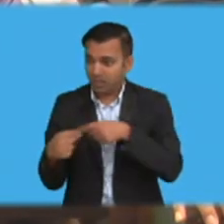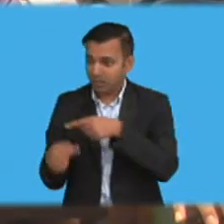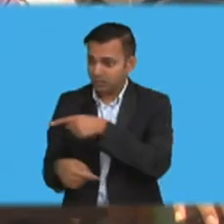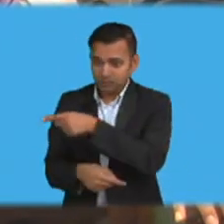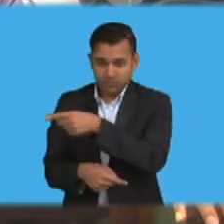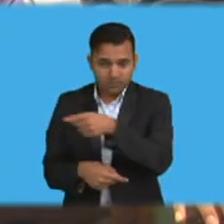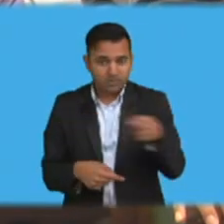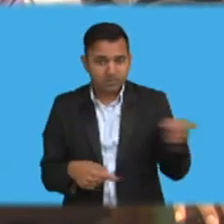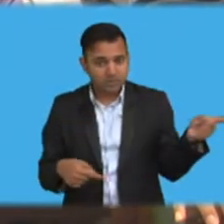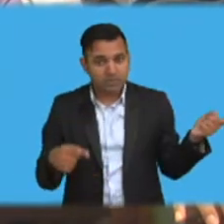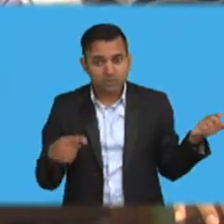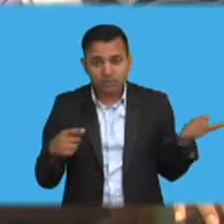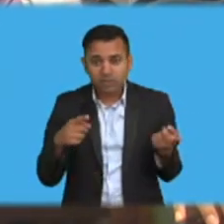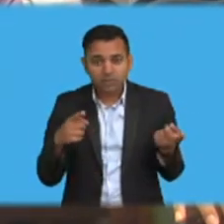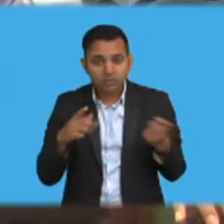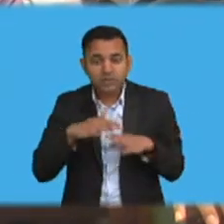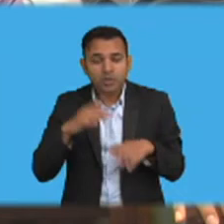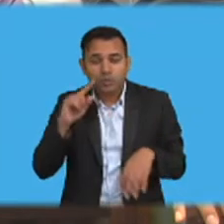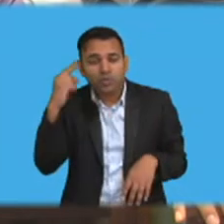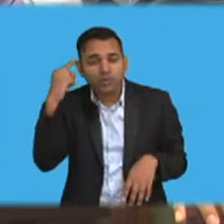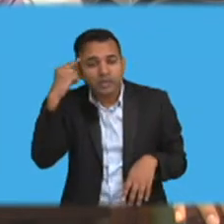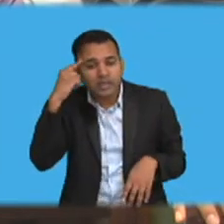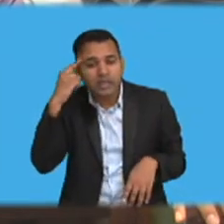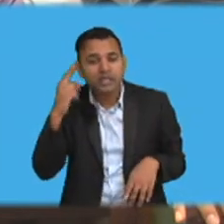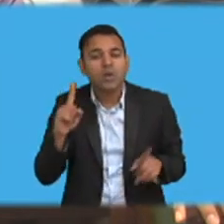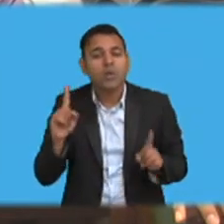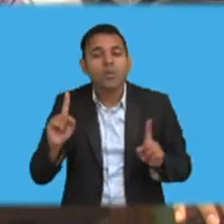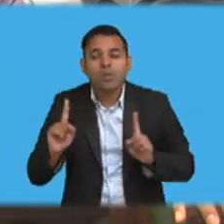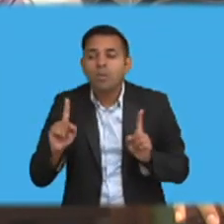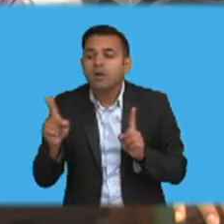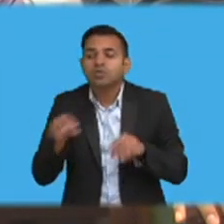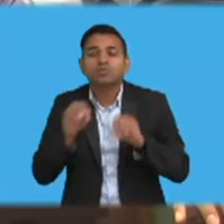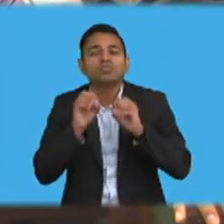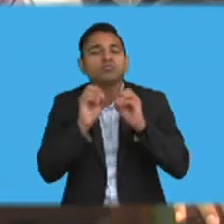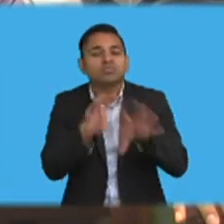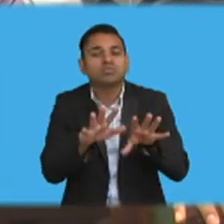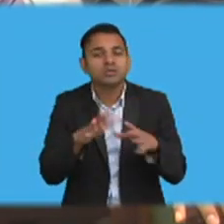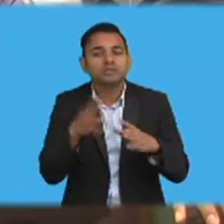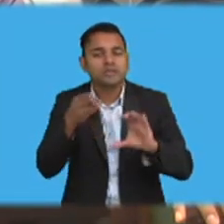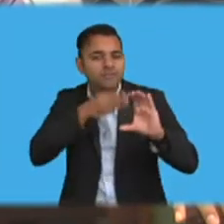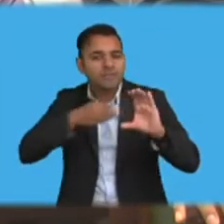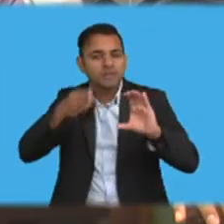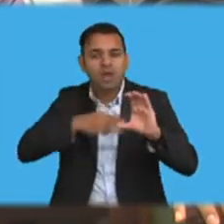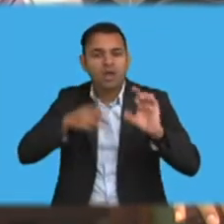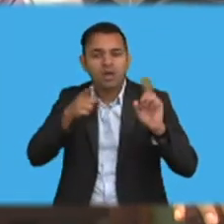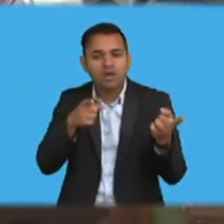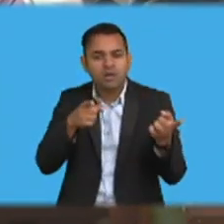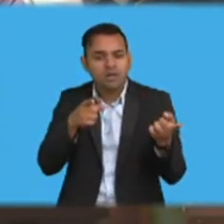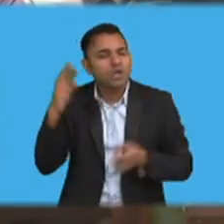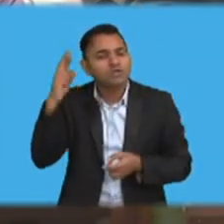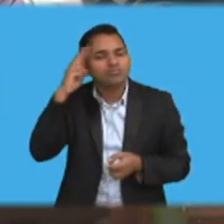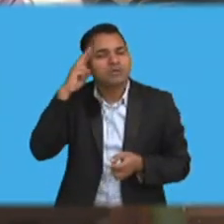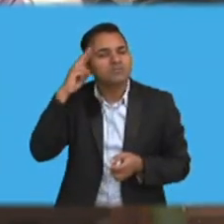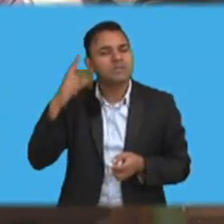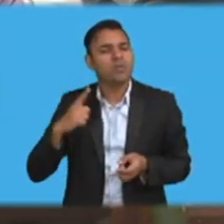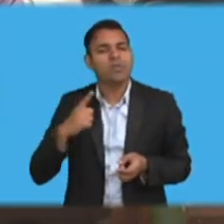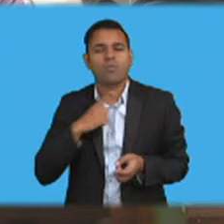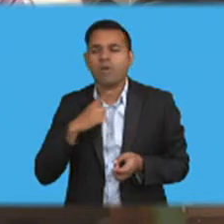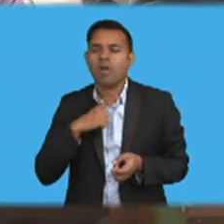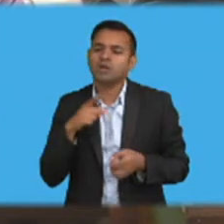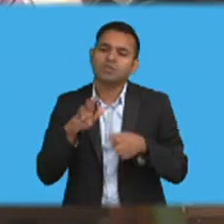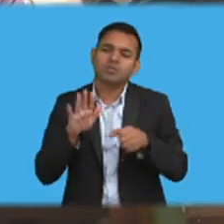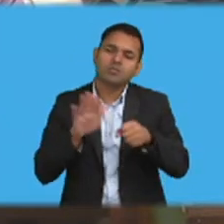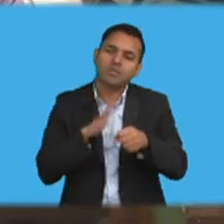consider what we put out for public consumption. There were reasons behind all the decisions made on this operation, and I